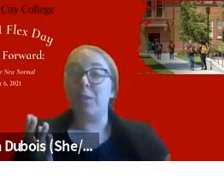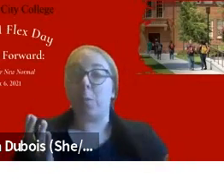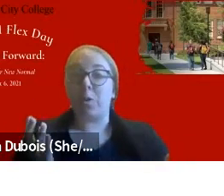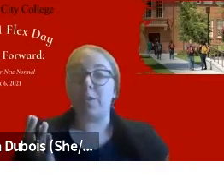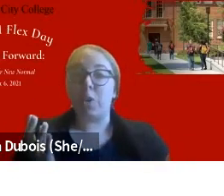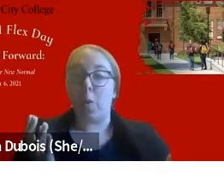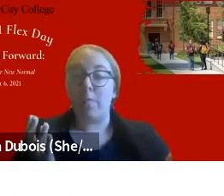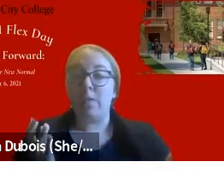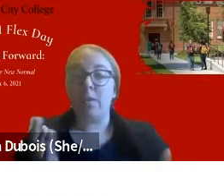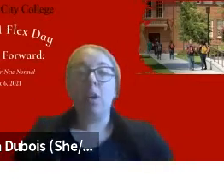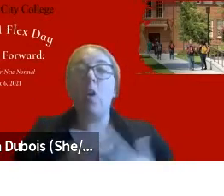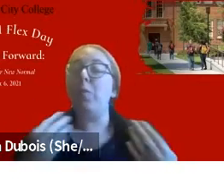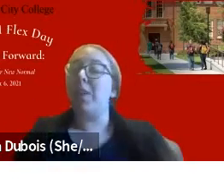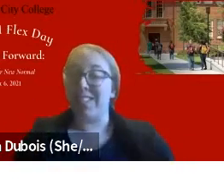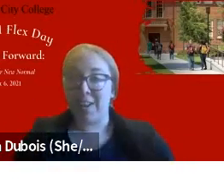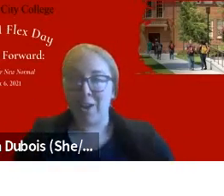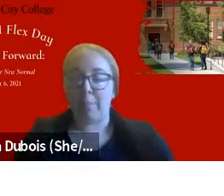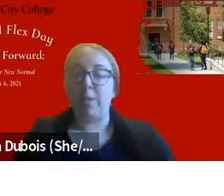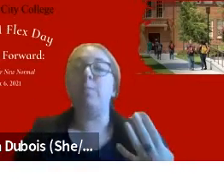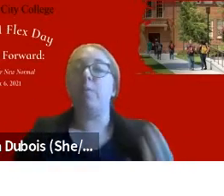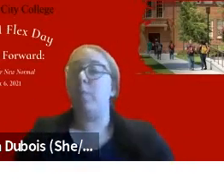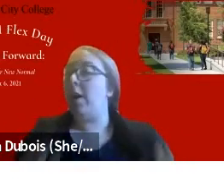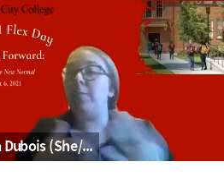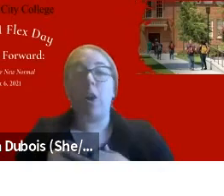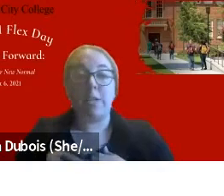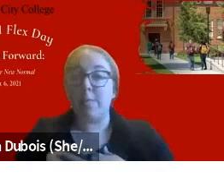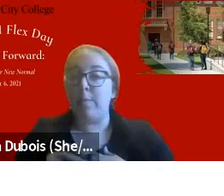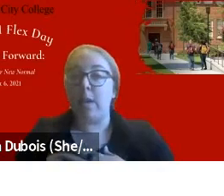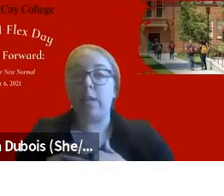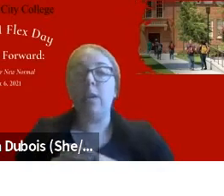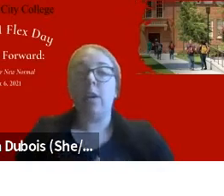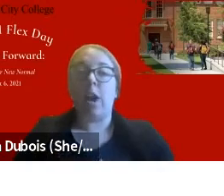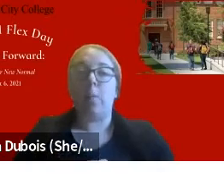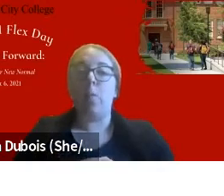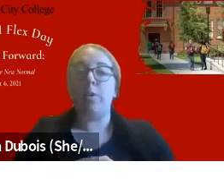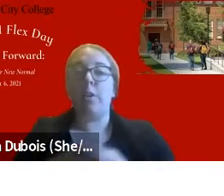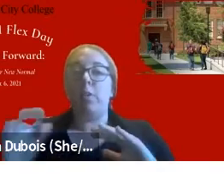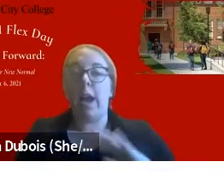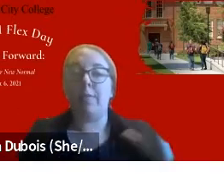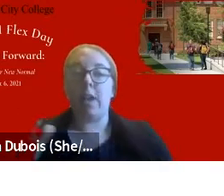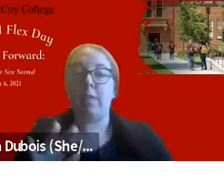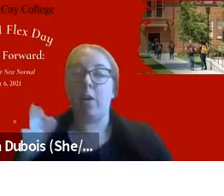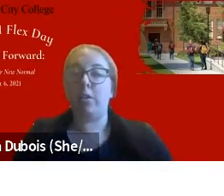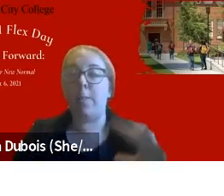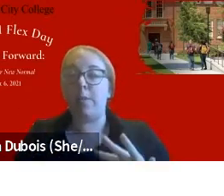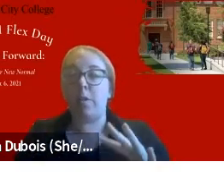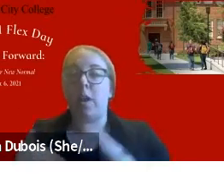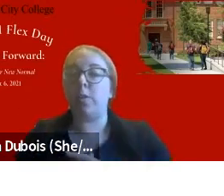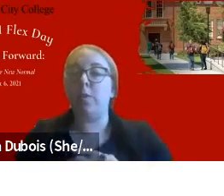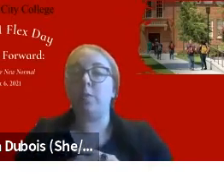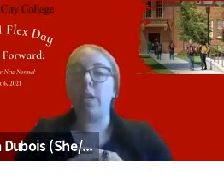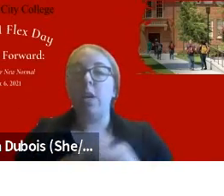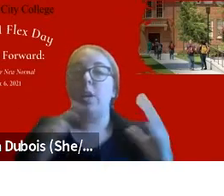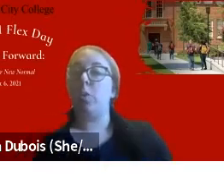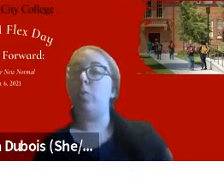What do you do if the interpreter doesn't show up? Hopefully that doesn't ever happen, but contact me immediately. We're still half and half on campus on not,